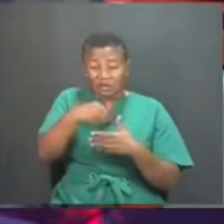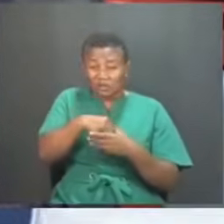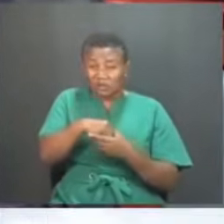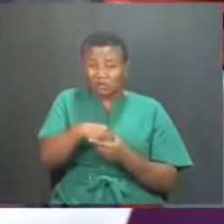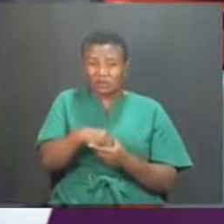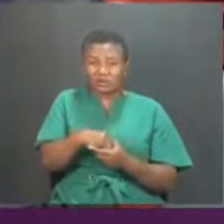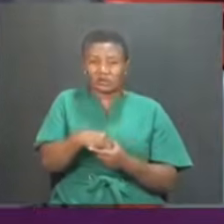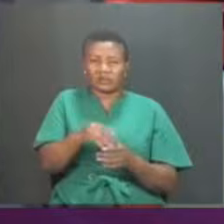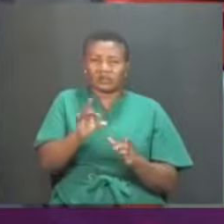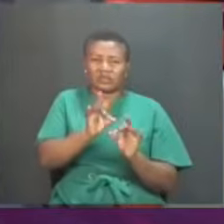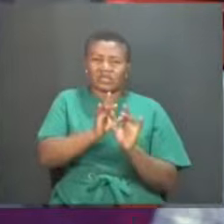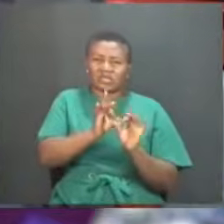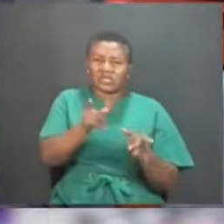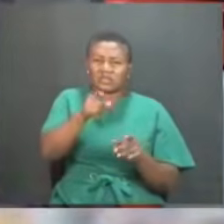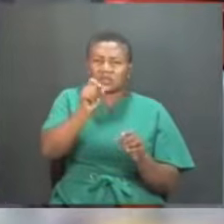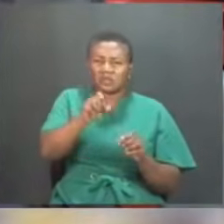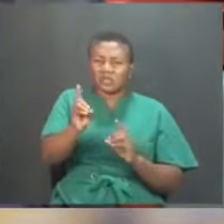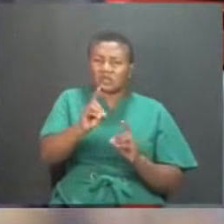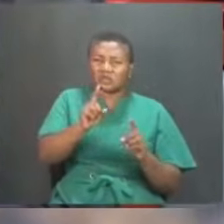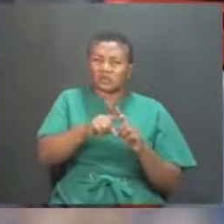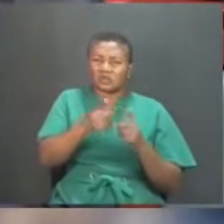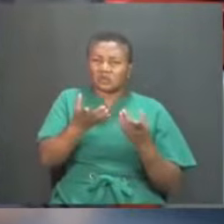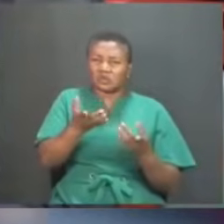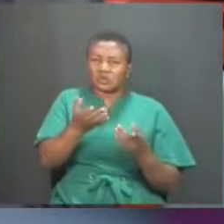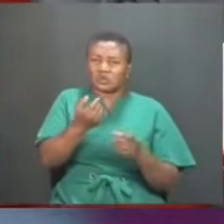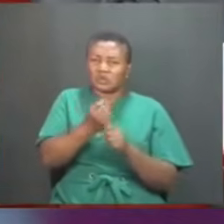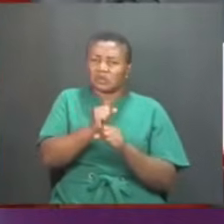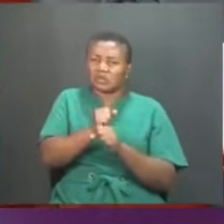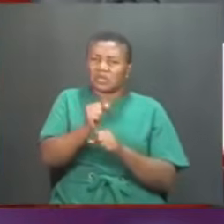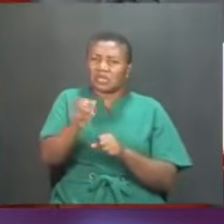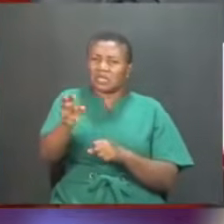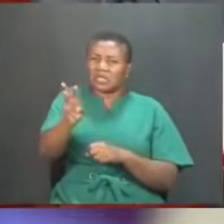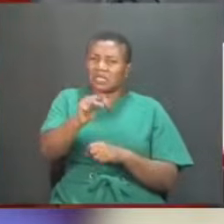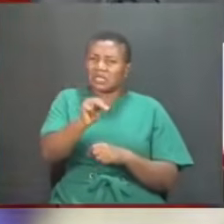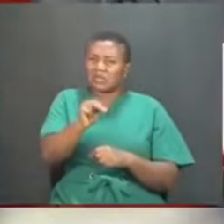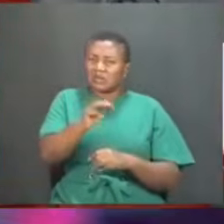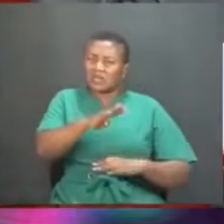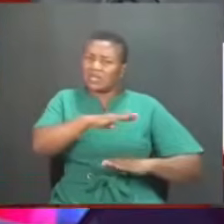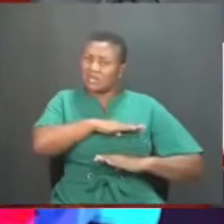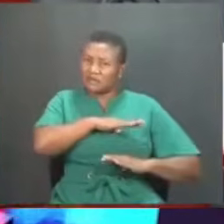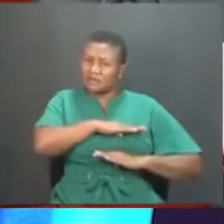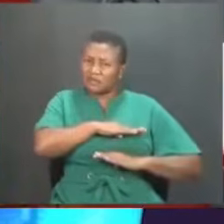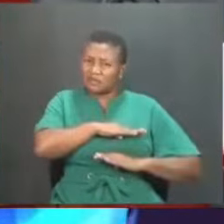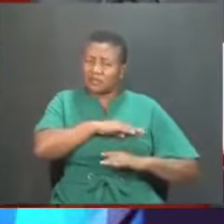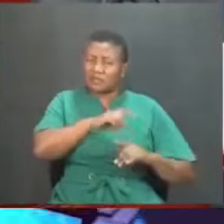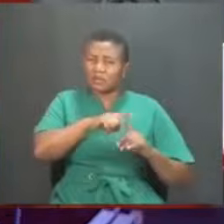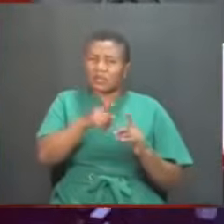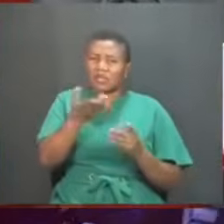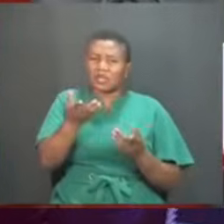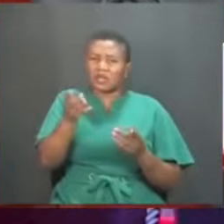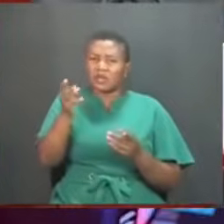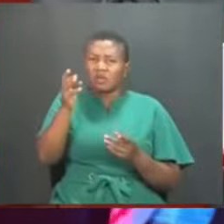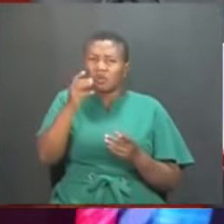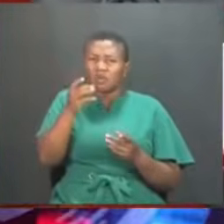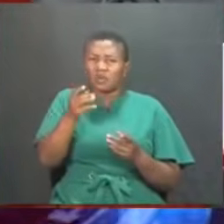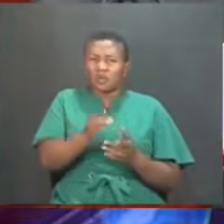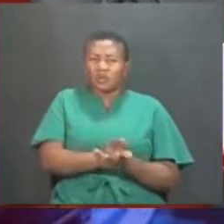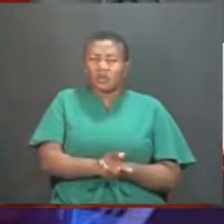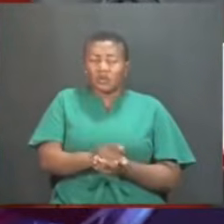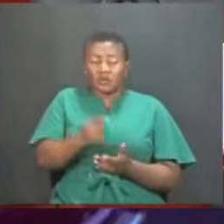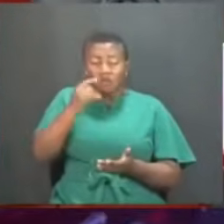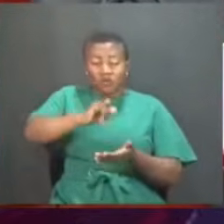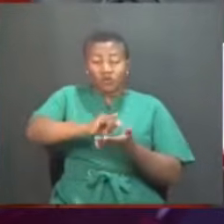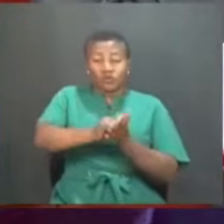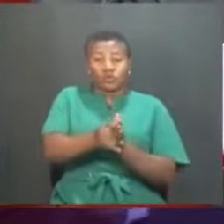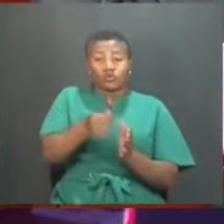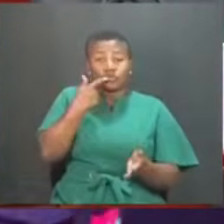you do that would appease them, but there is a way to get families have a sense of belonging and government being there for them. For those who